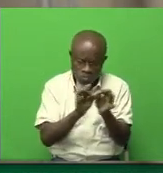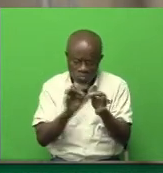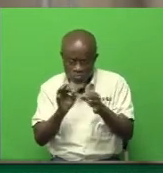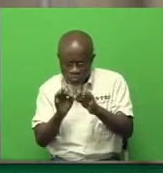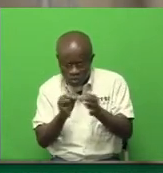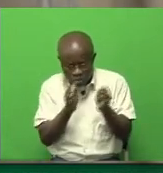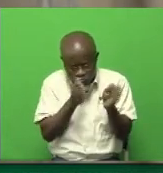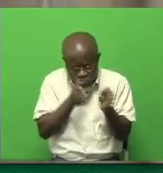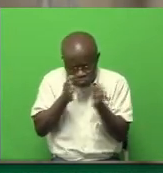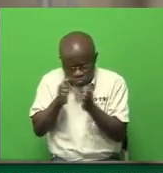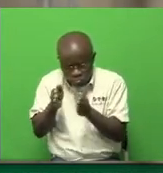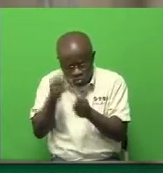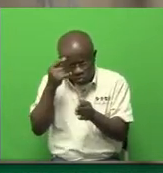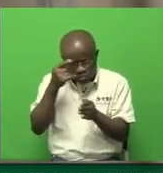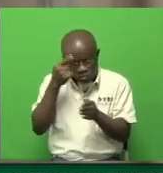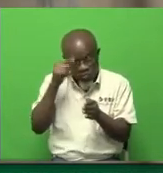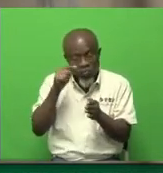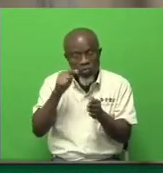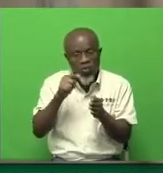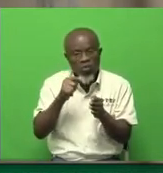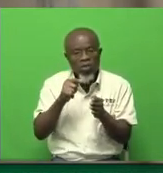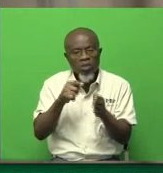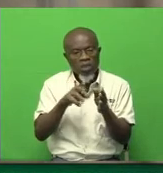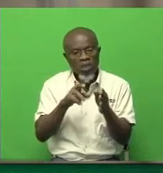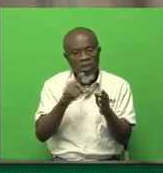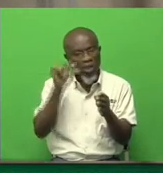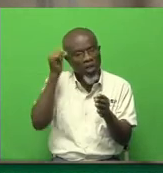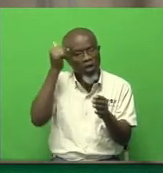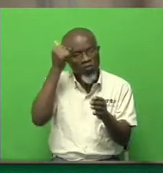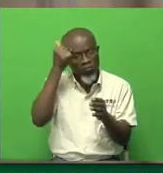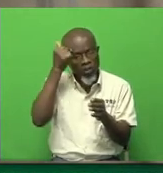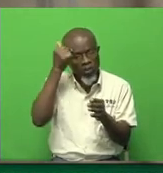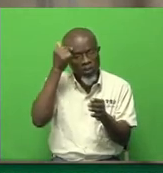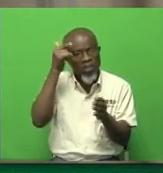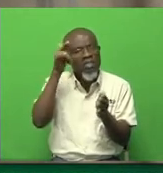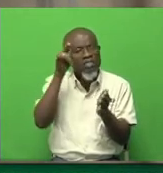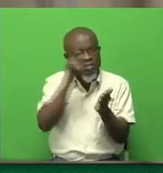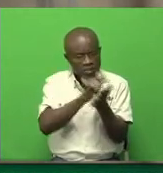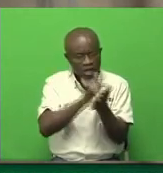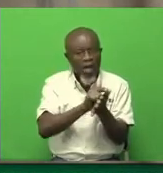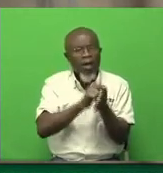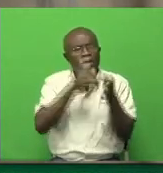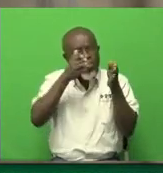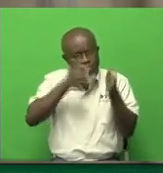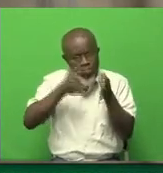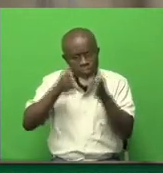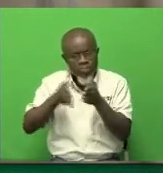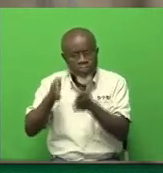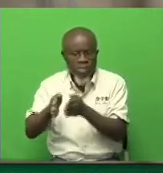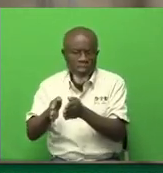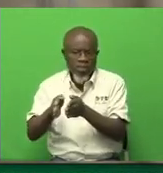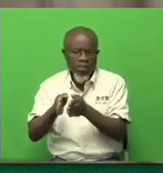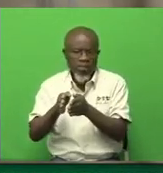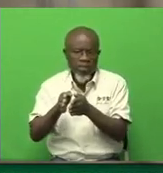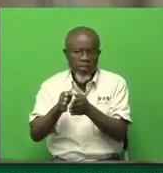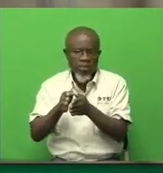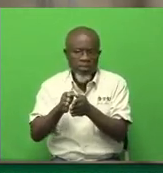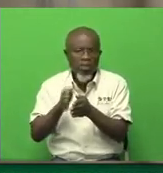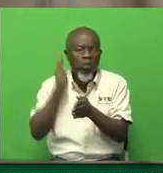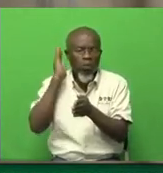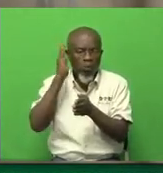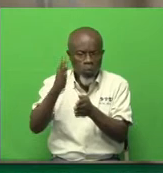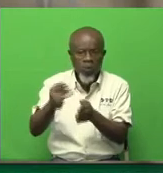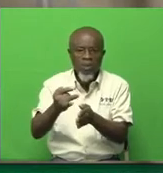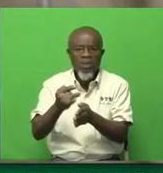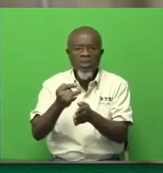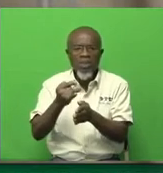regulated Industries commission Mr Deputy speaker it is that strategic business plan and model that will inform whether